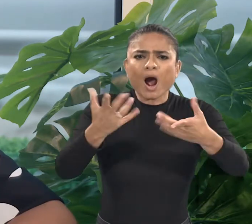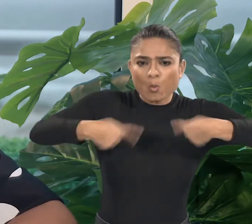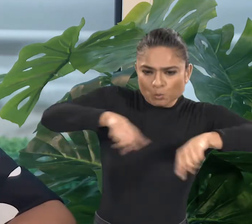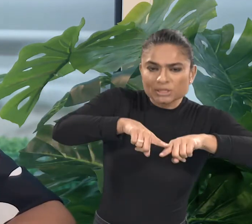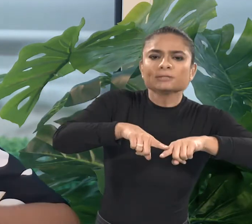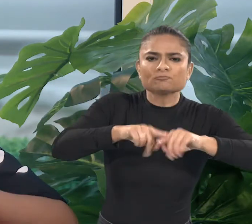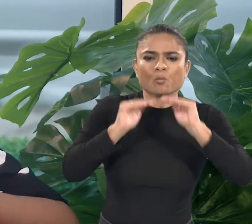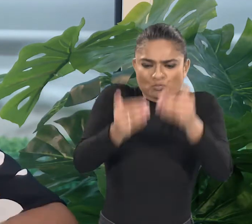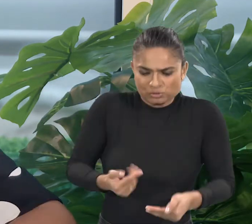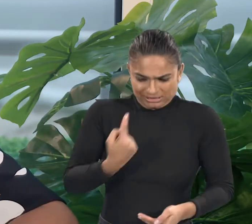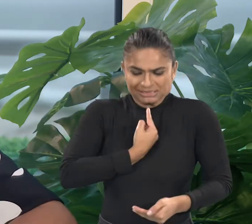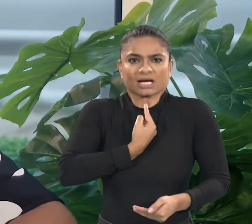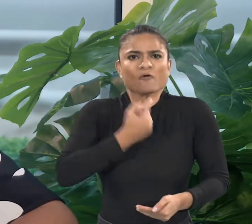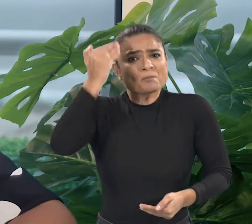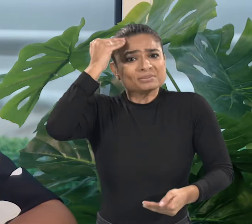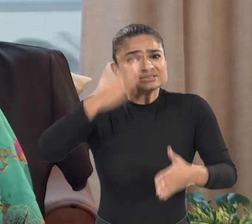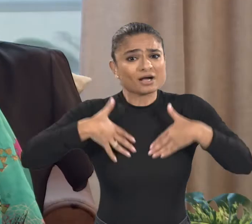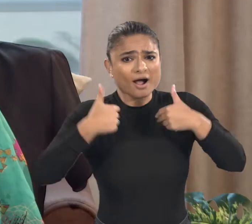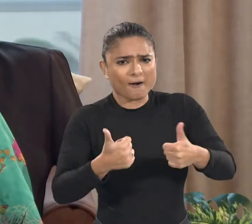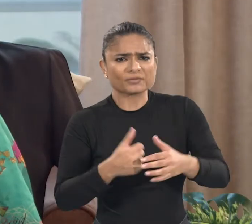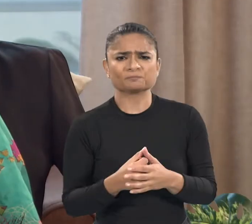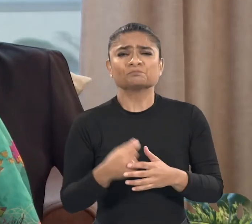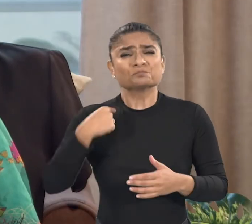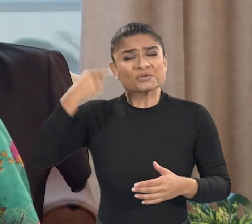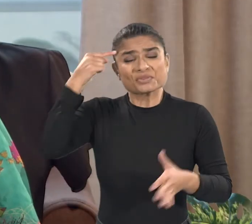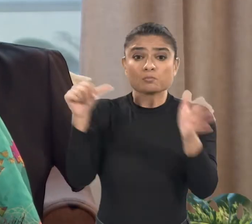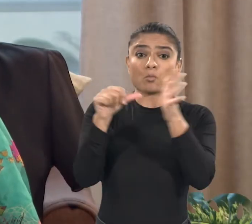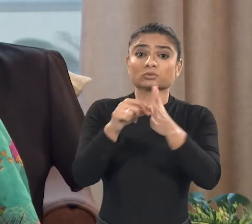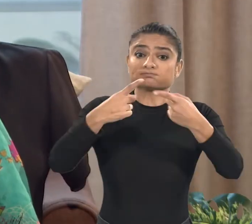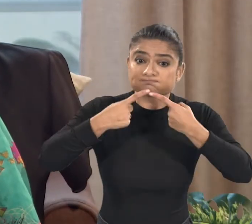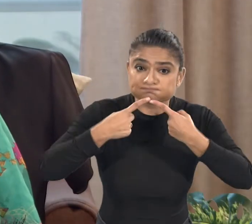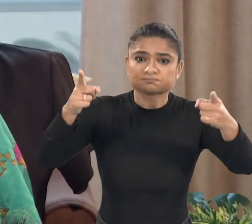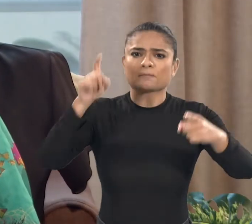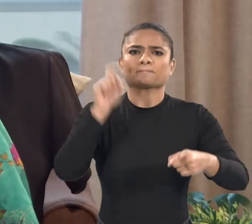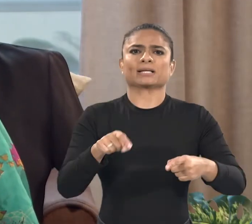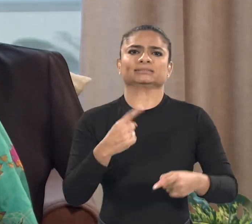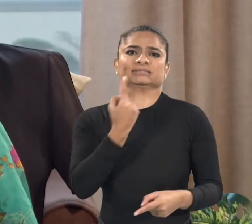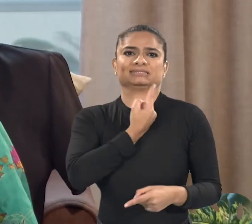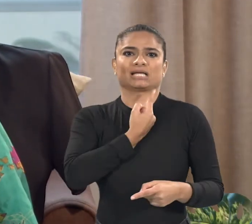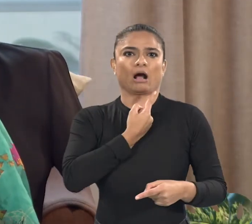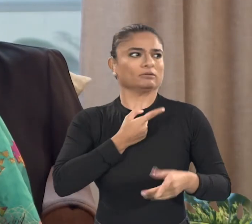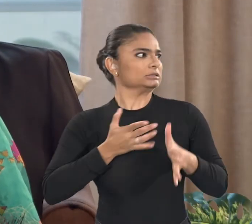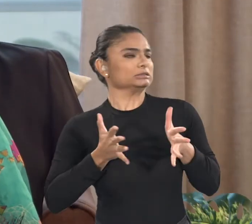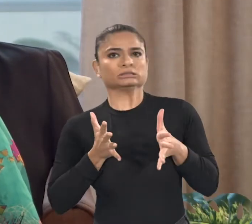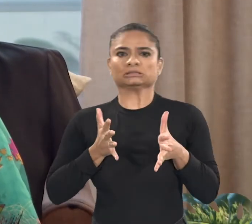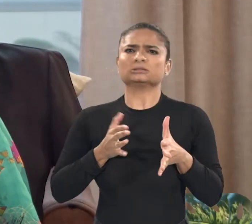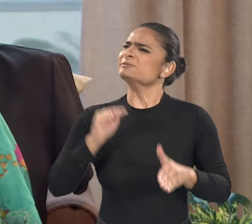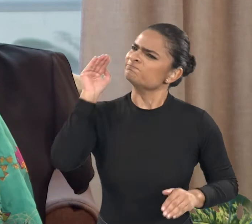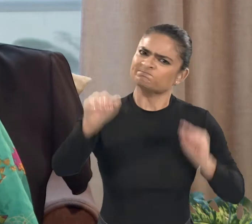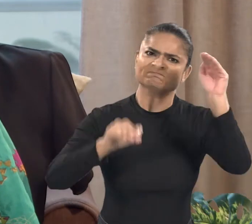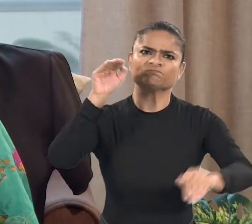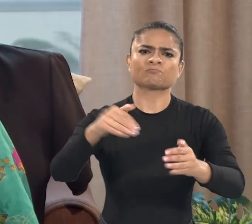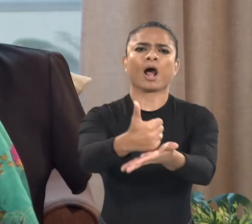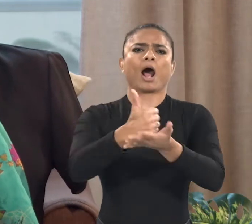how people can better protect their mental health? I think the main message is not to be afraid to ask for help. You know, our